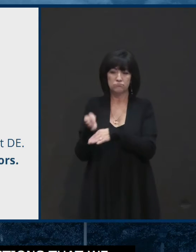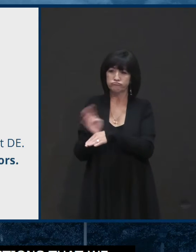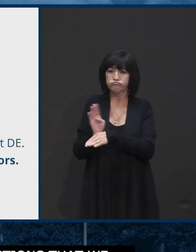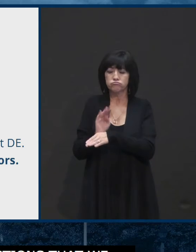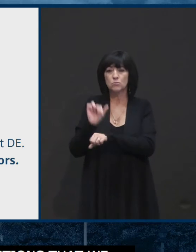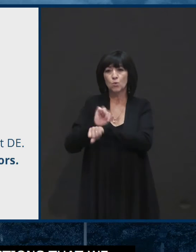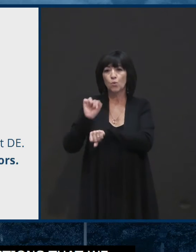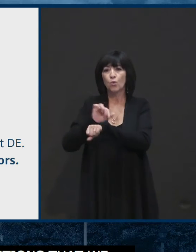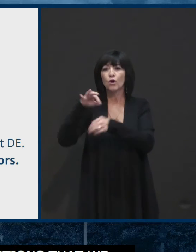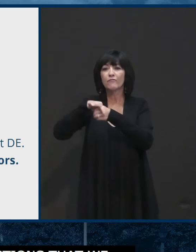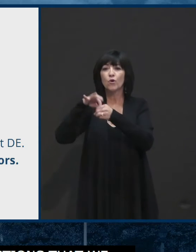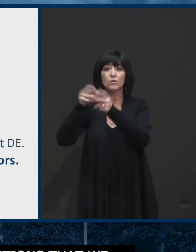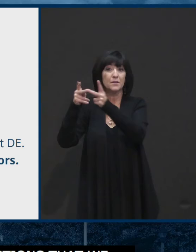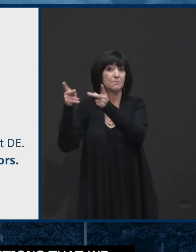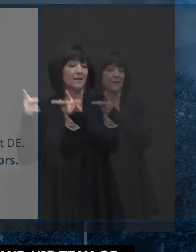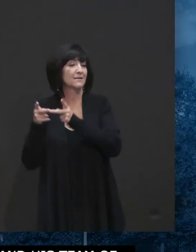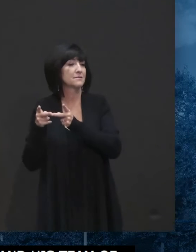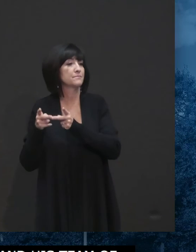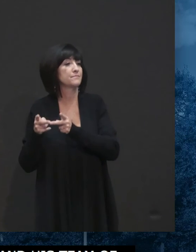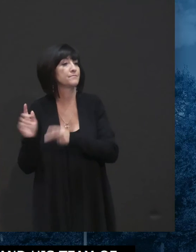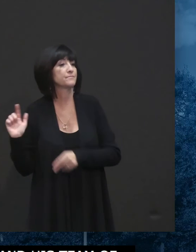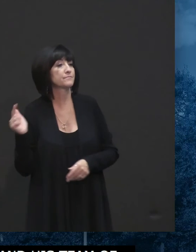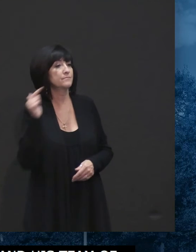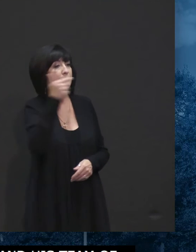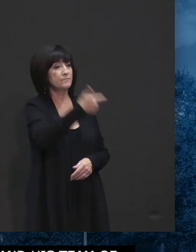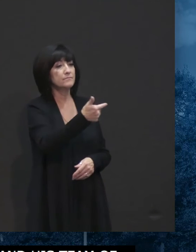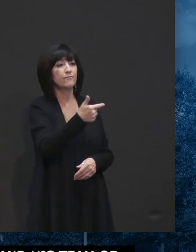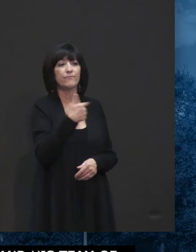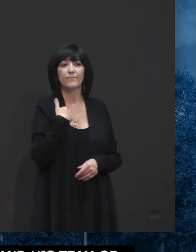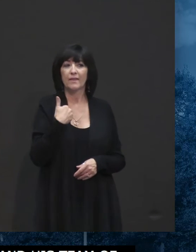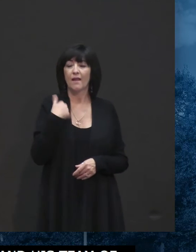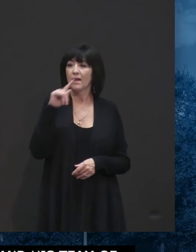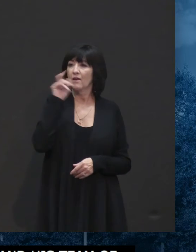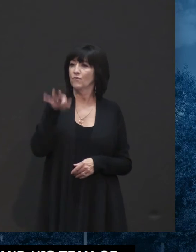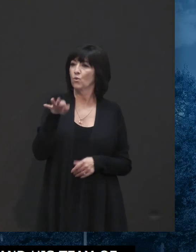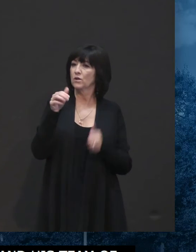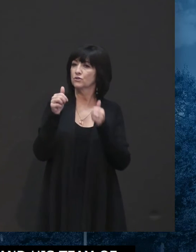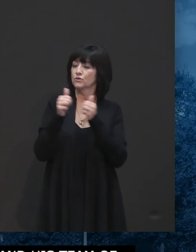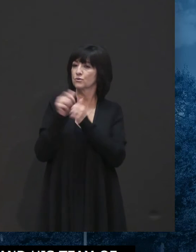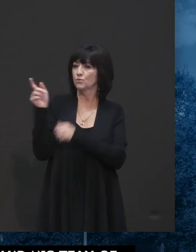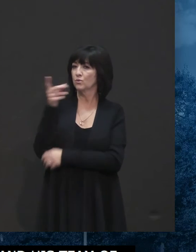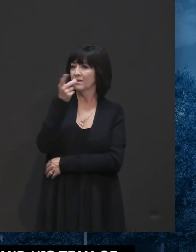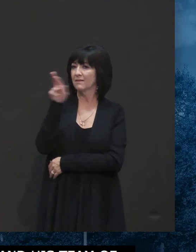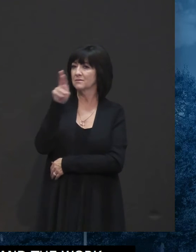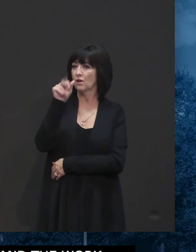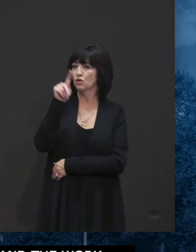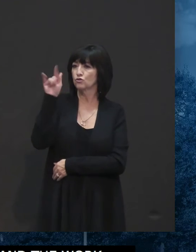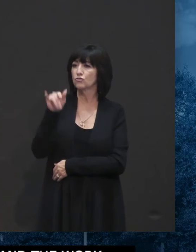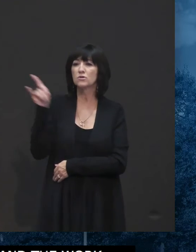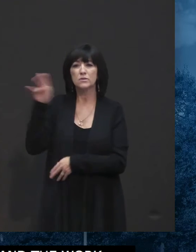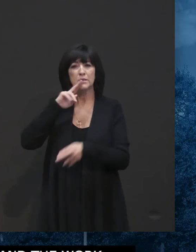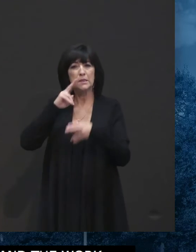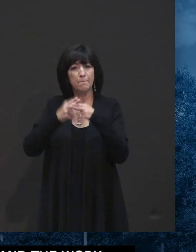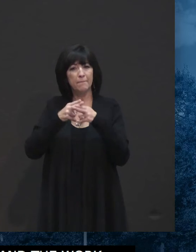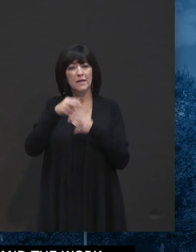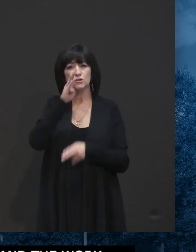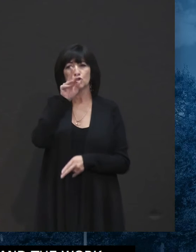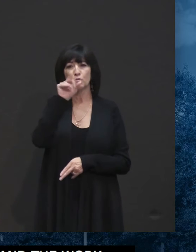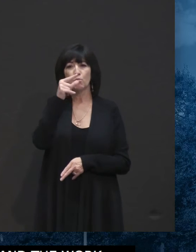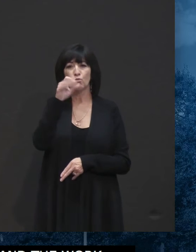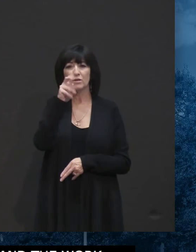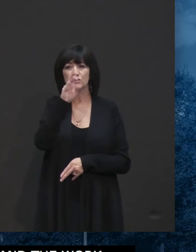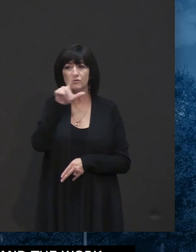are you, Governor? Hi, Sarah. I have a question for Dr. Rattay first. You mentioned that Laurel, I think it's Laurel, Bridgeville, and Seaford, right, are having